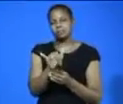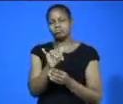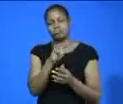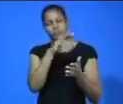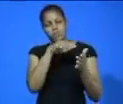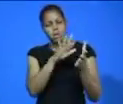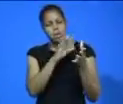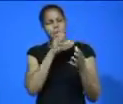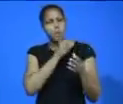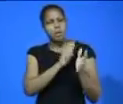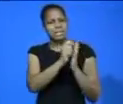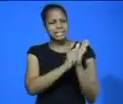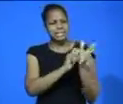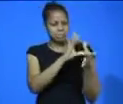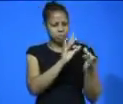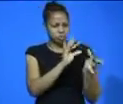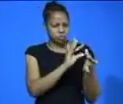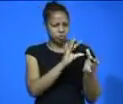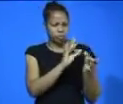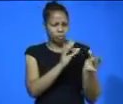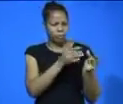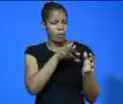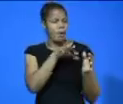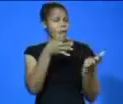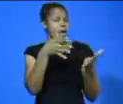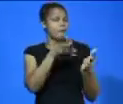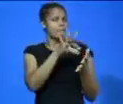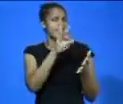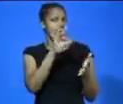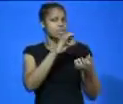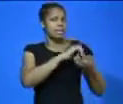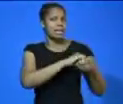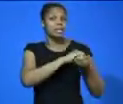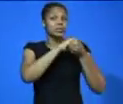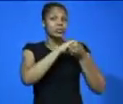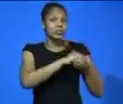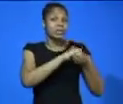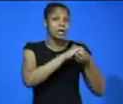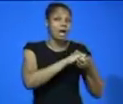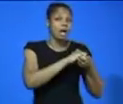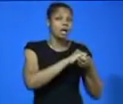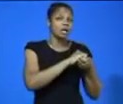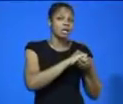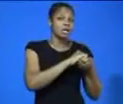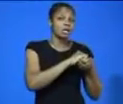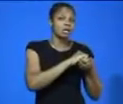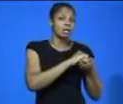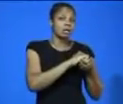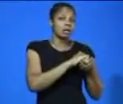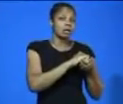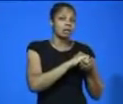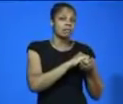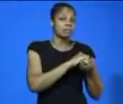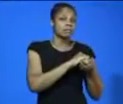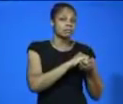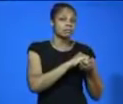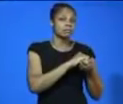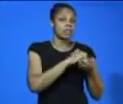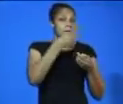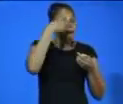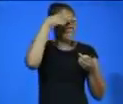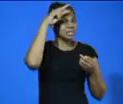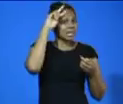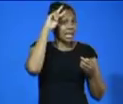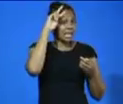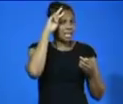story, and what you find is a union of misguided